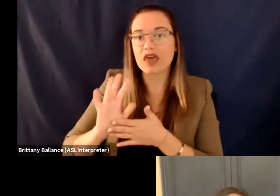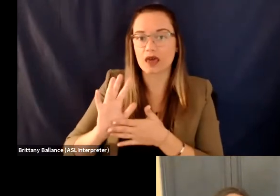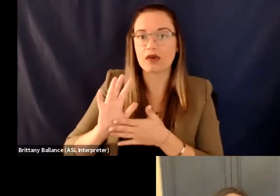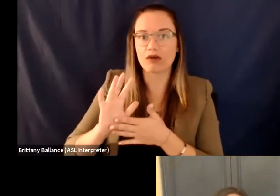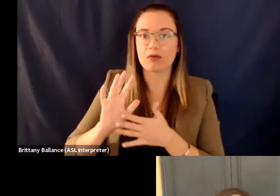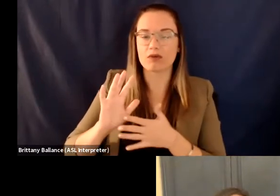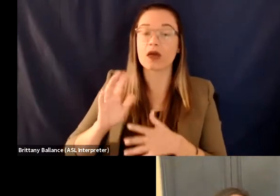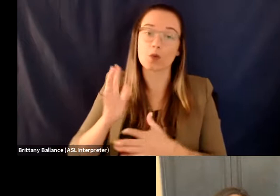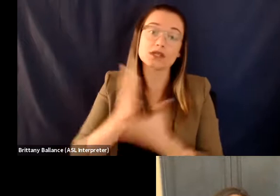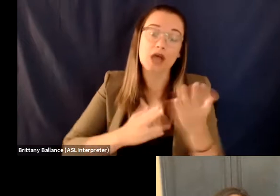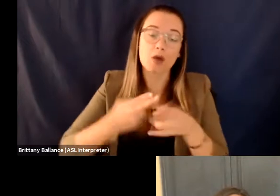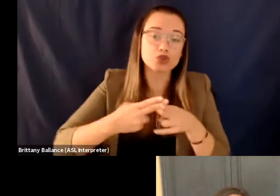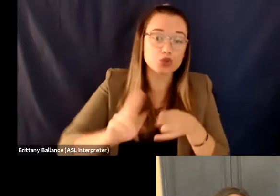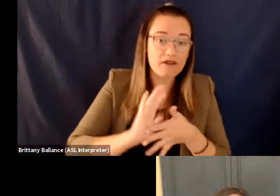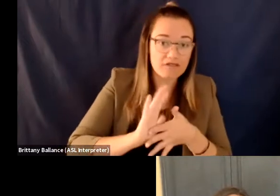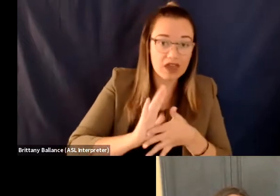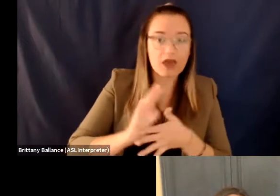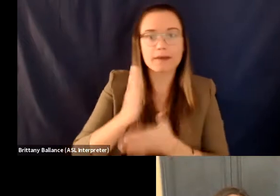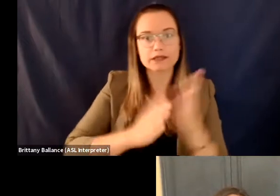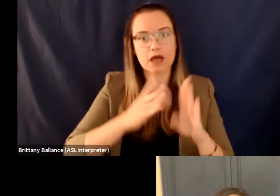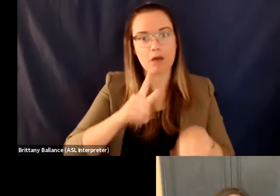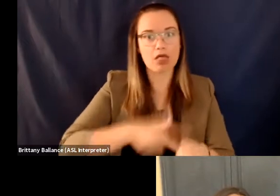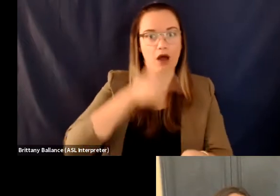years, Jesse was really one man banding